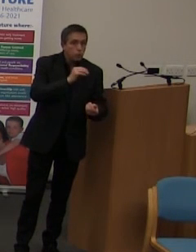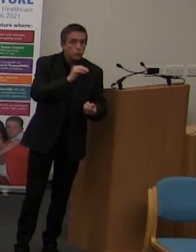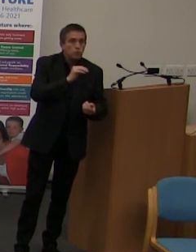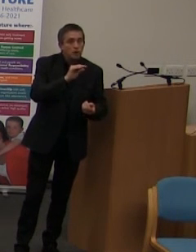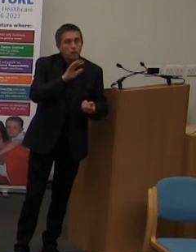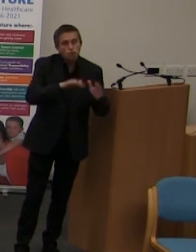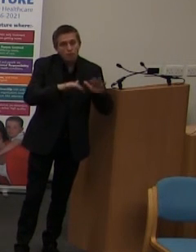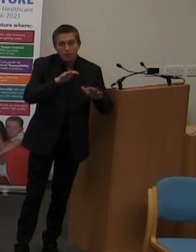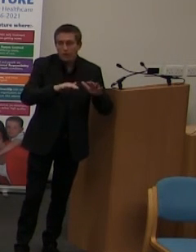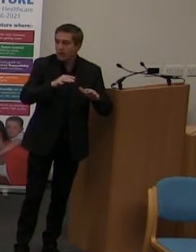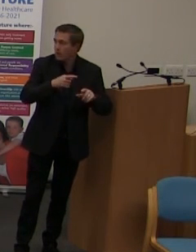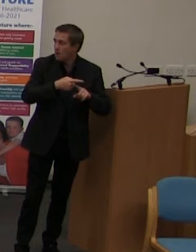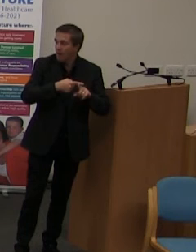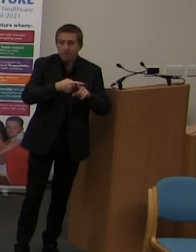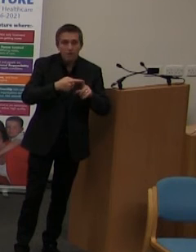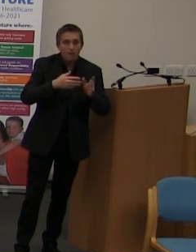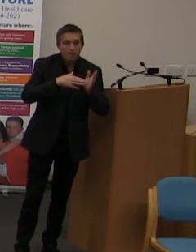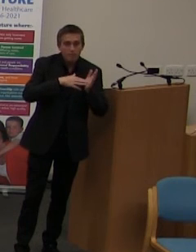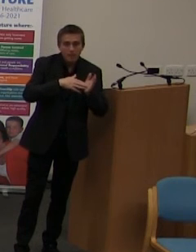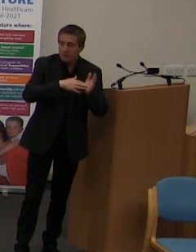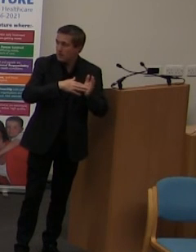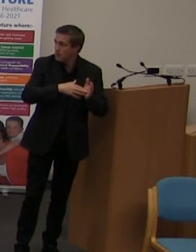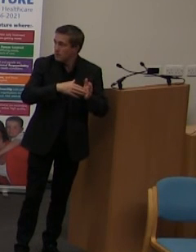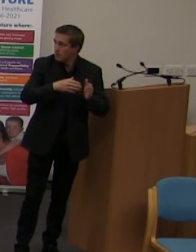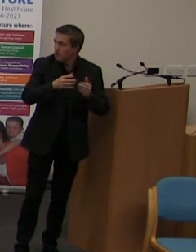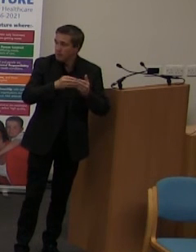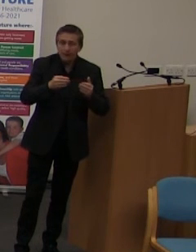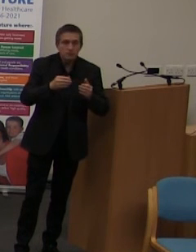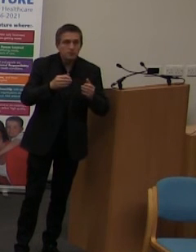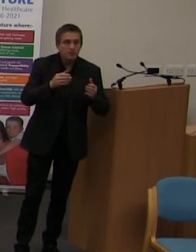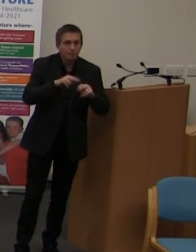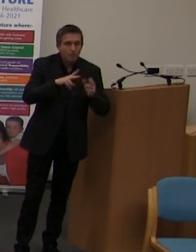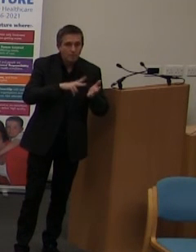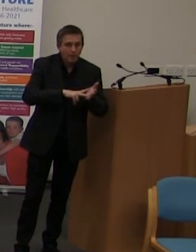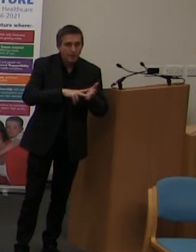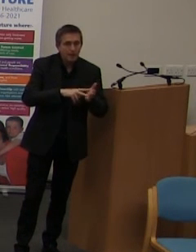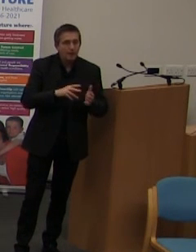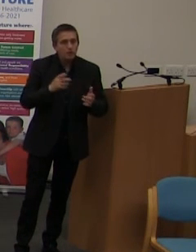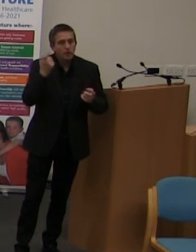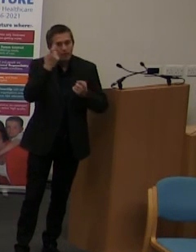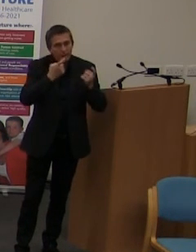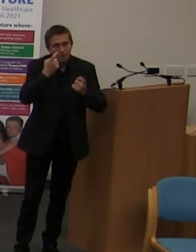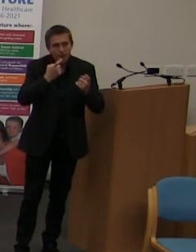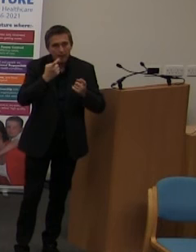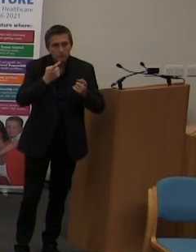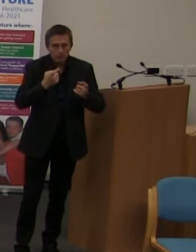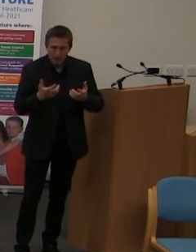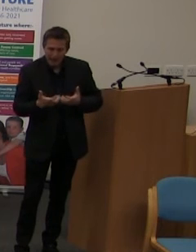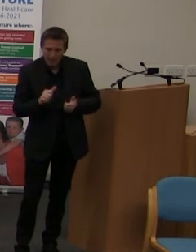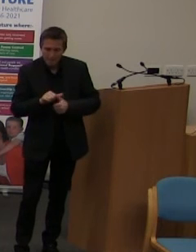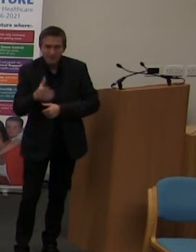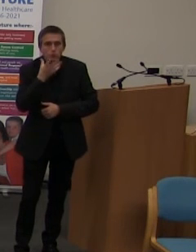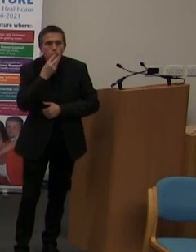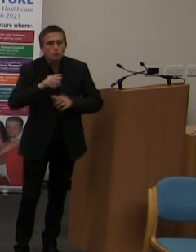under £500 million within Forth Valley. I think if the danger sometimes you focus too much on what you try to take out rather than necessarily how you make best use of the